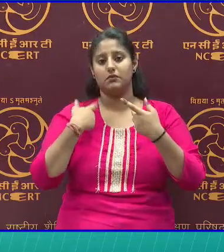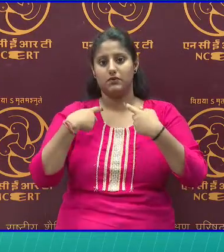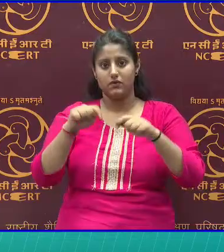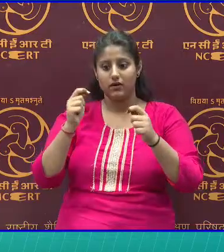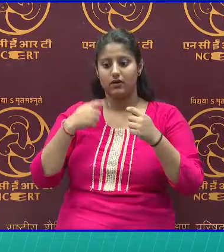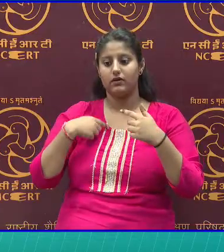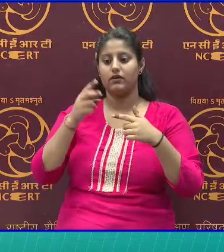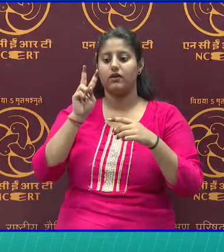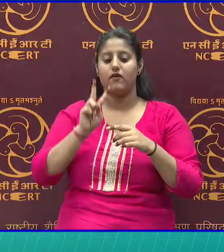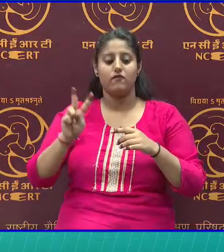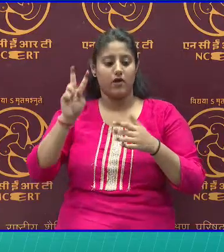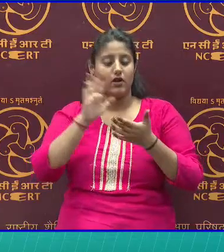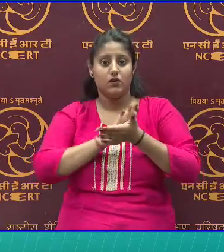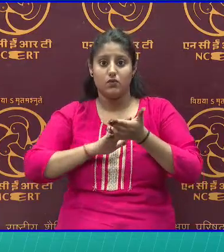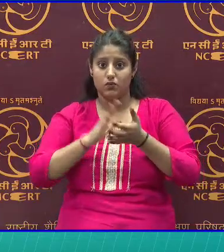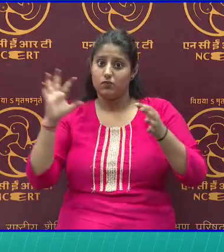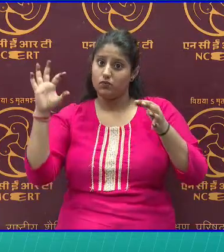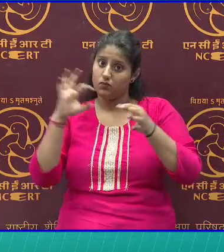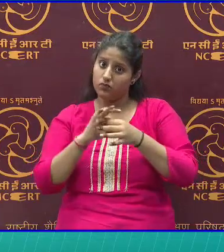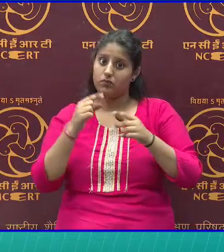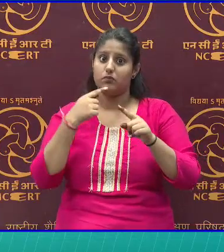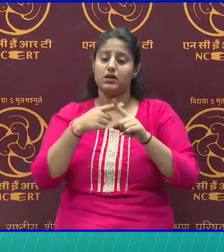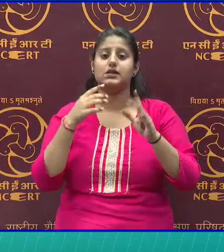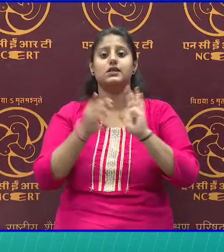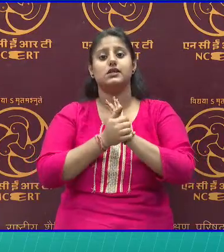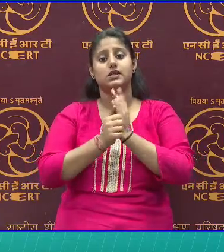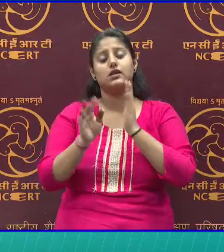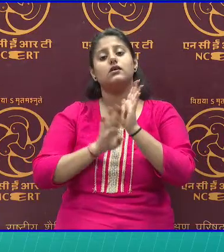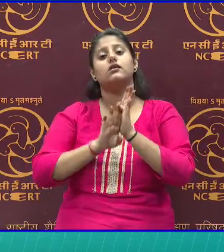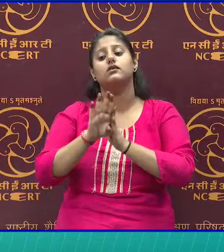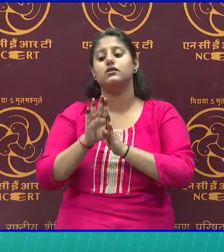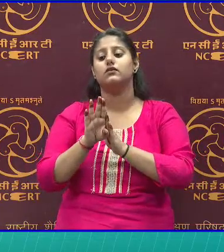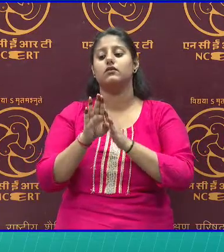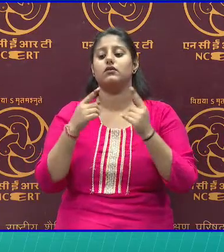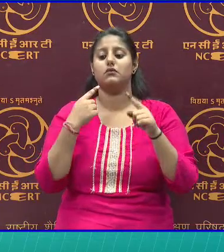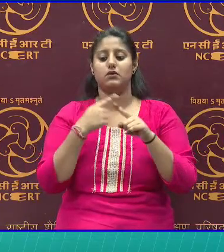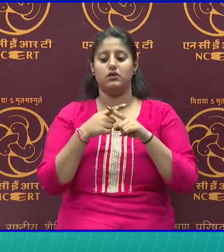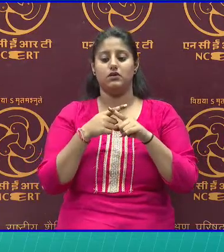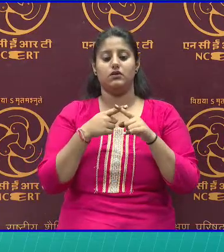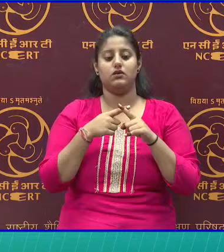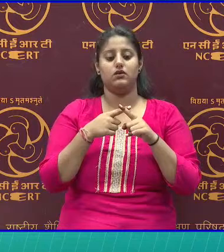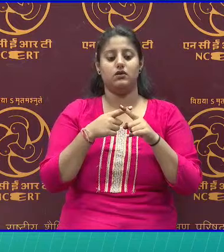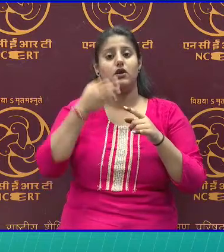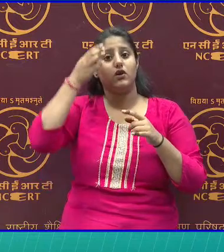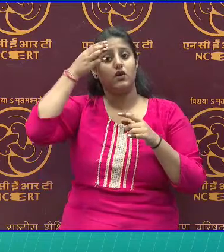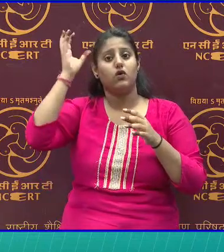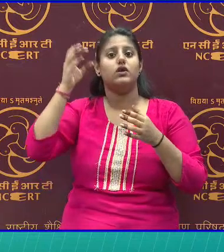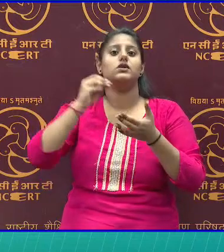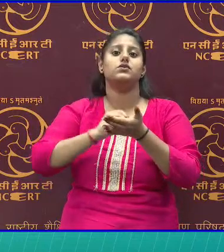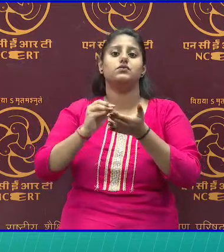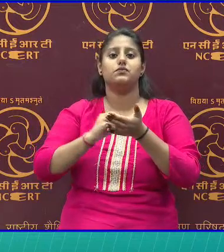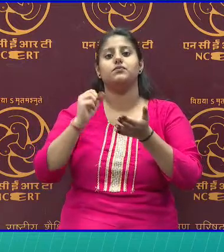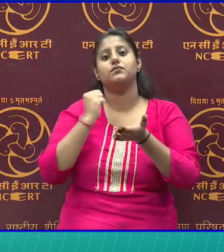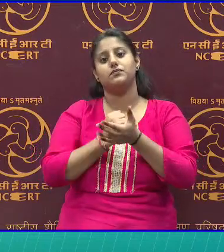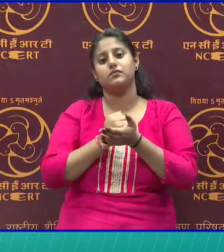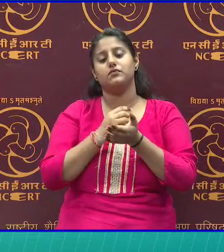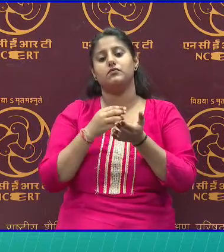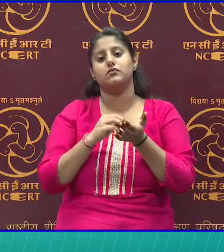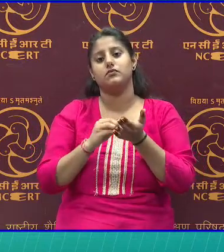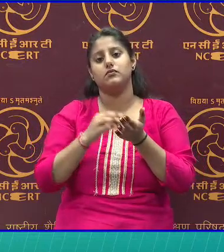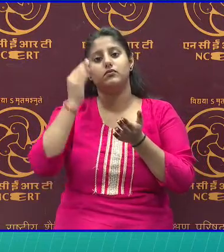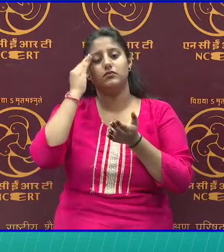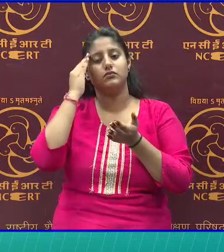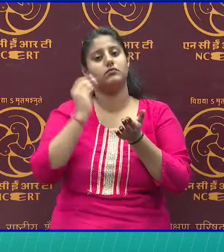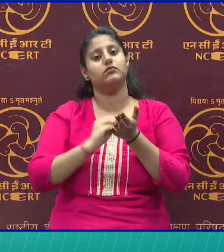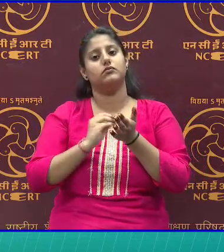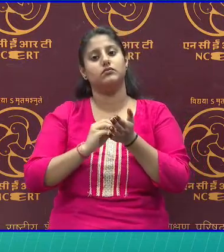the value addition, through the skill development, and having a rich knowledge structure as well. both indigenous knowledge